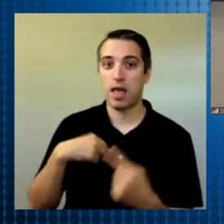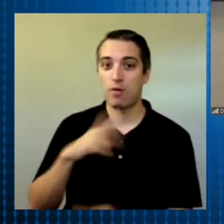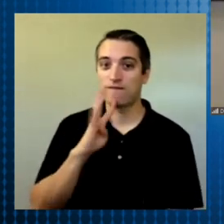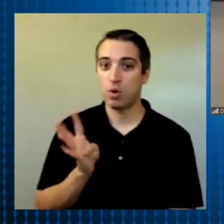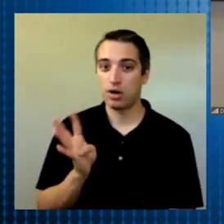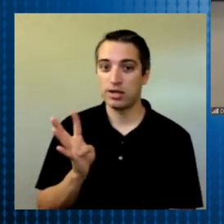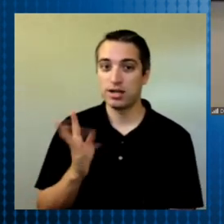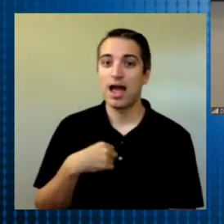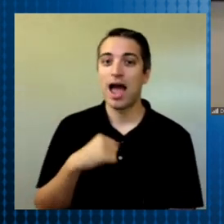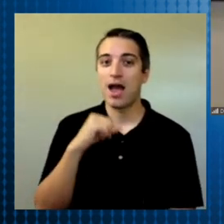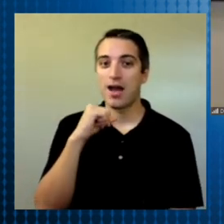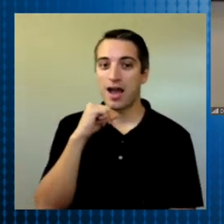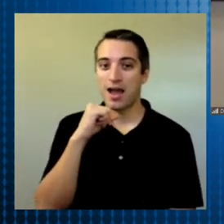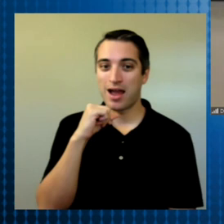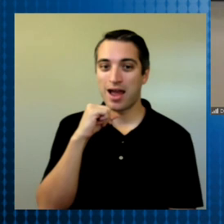marry until I was